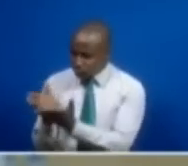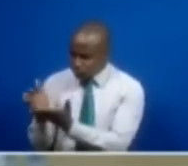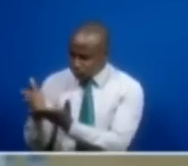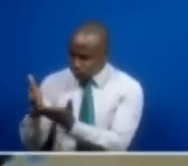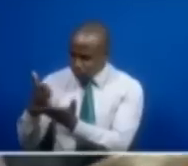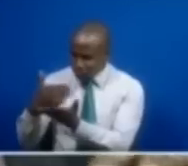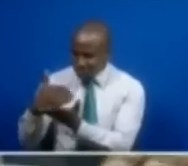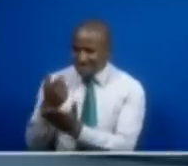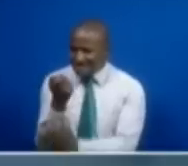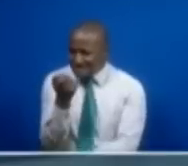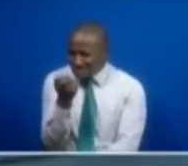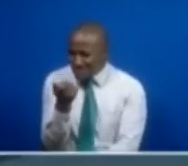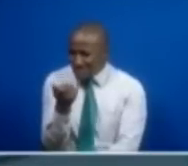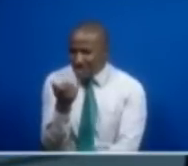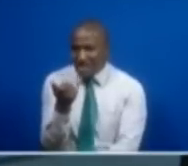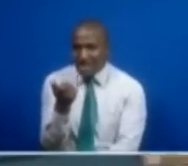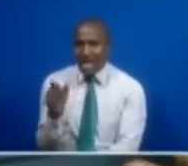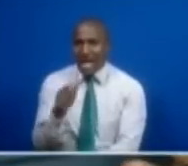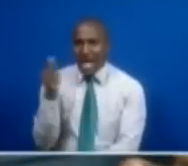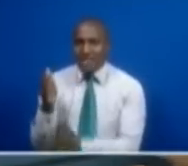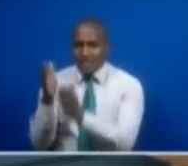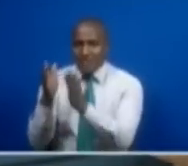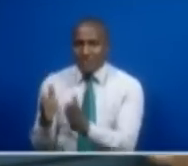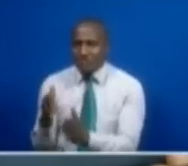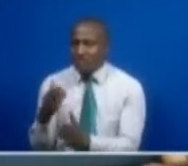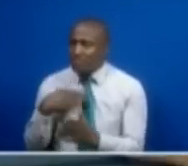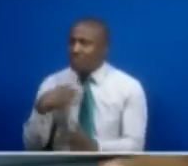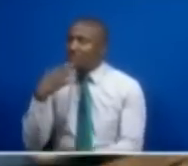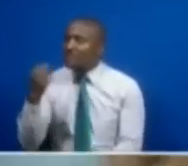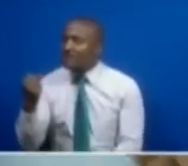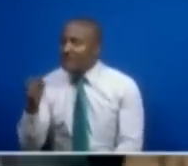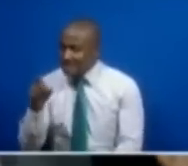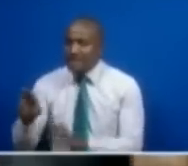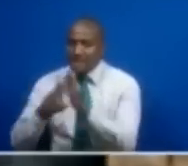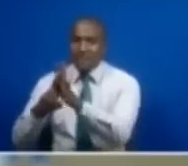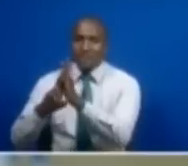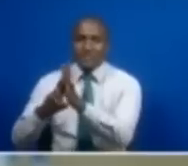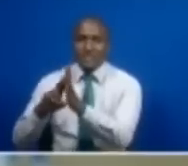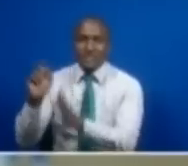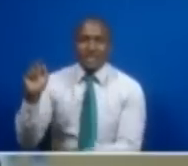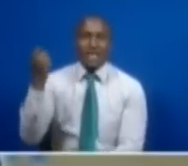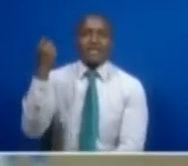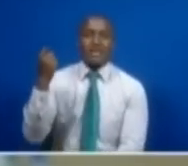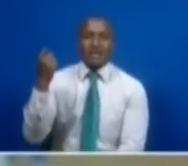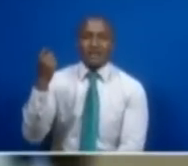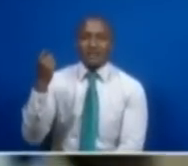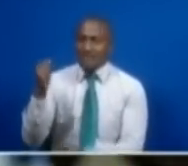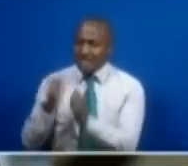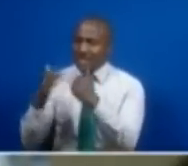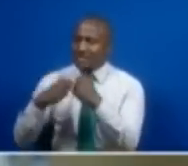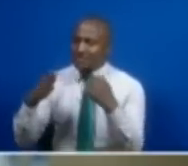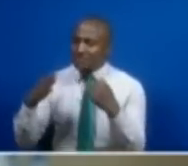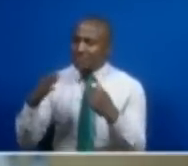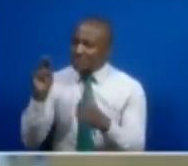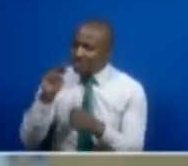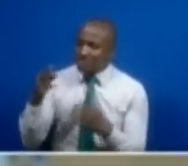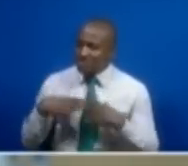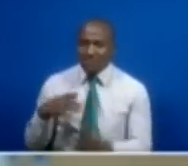too small. Somebody samples 500 people and say that represents 19 million Kenyans. That's